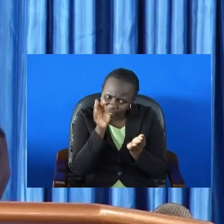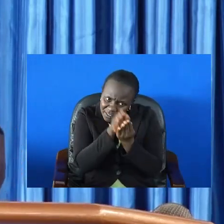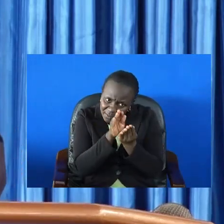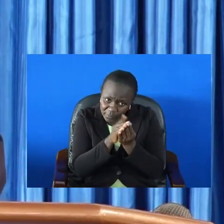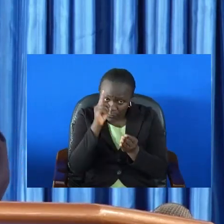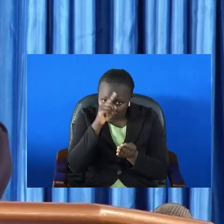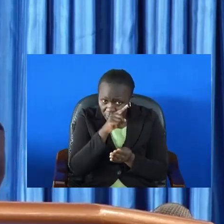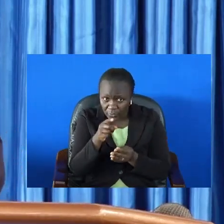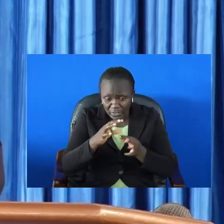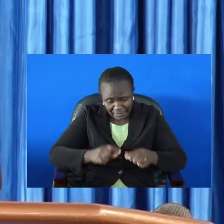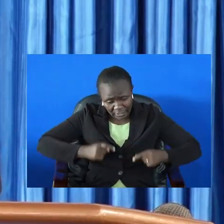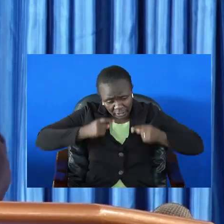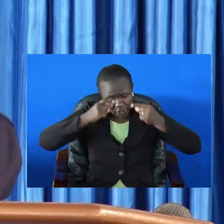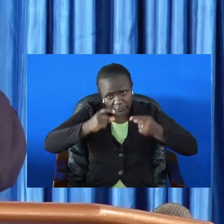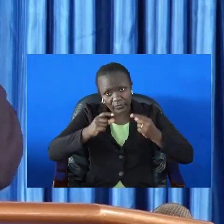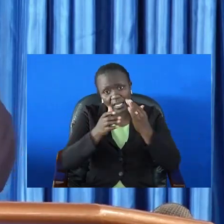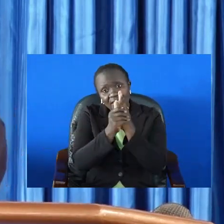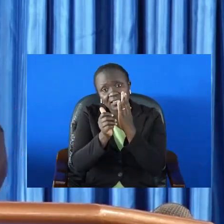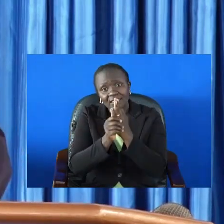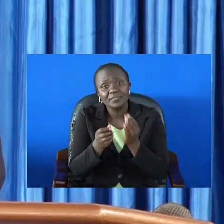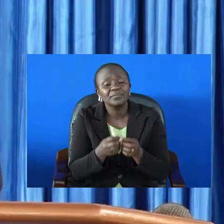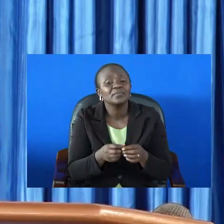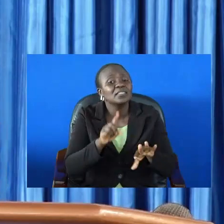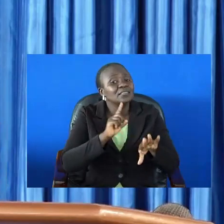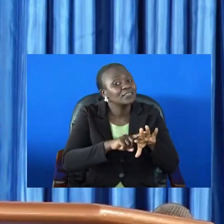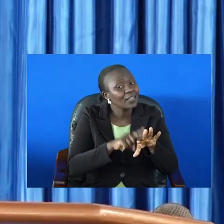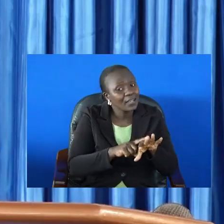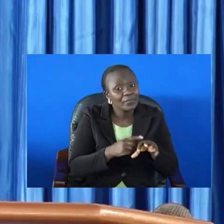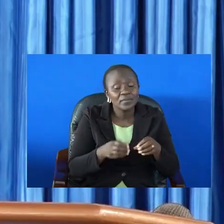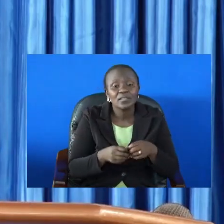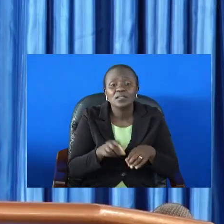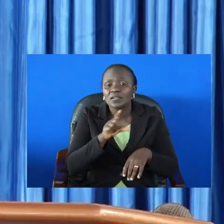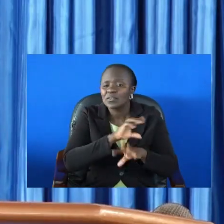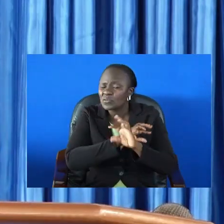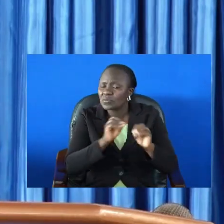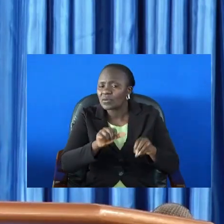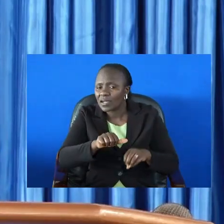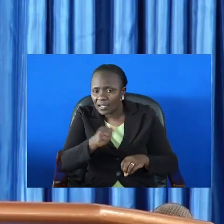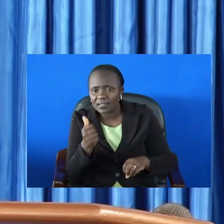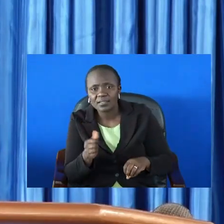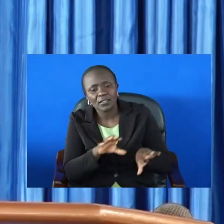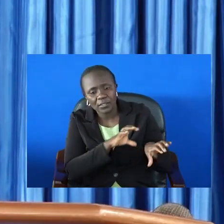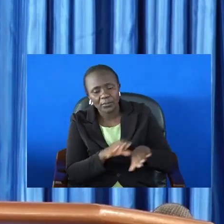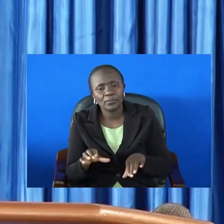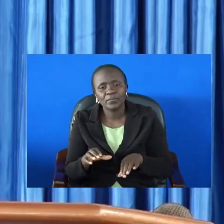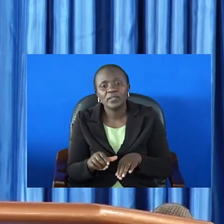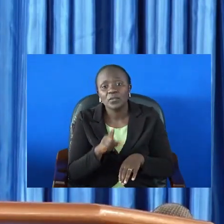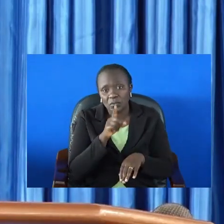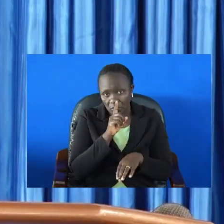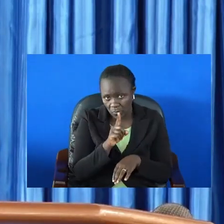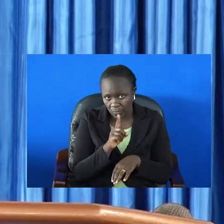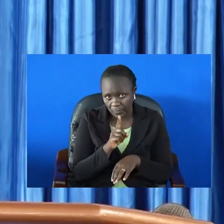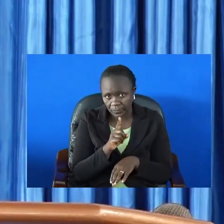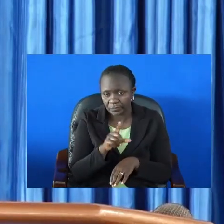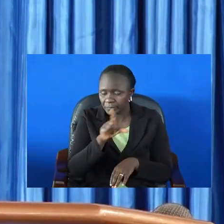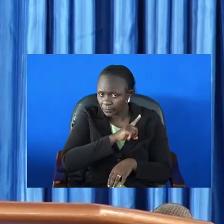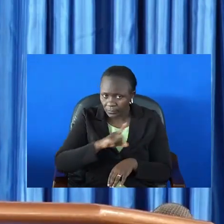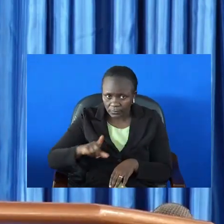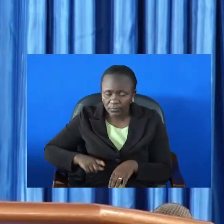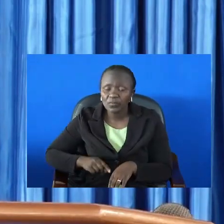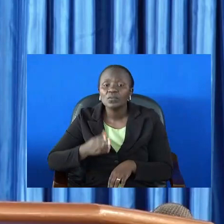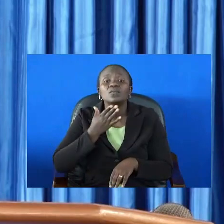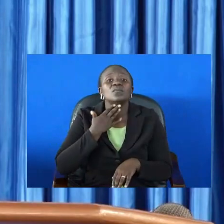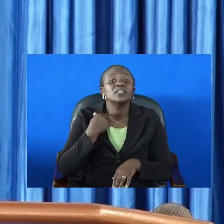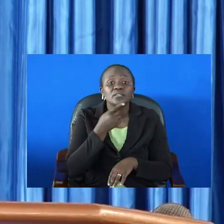you, gifts and talents and opportunities that no one else can do other than you. The Lord wants